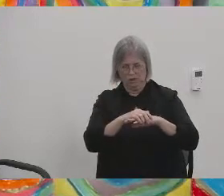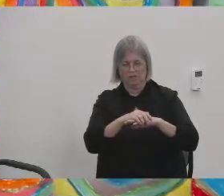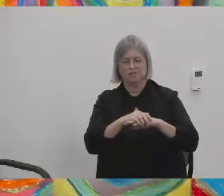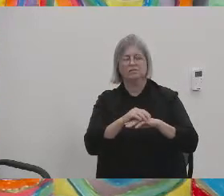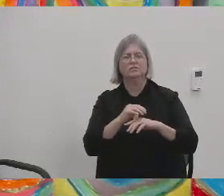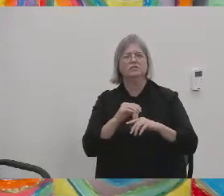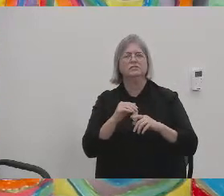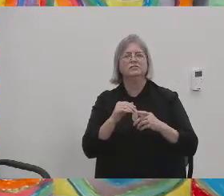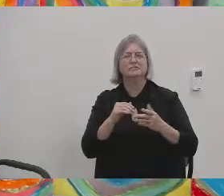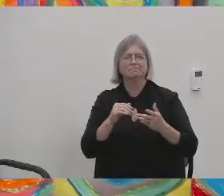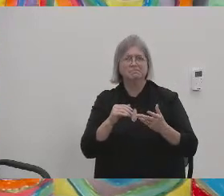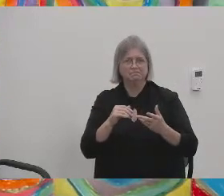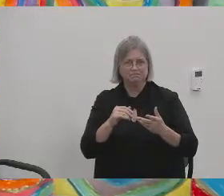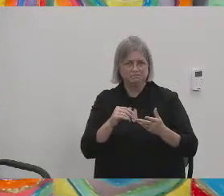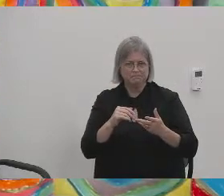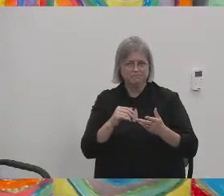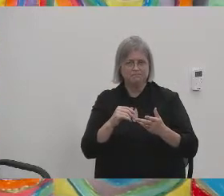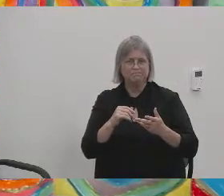is